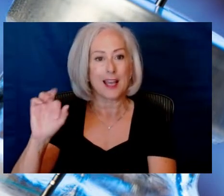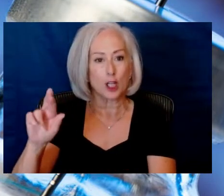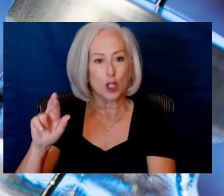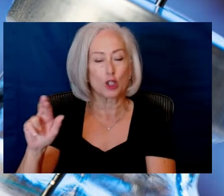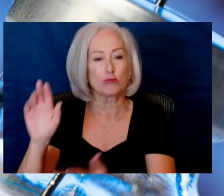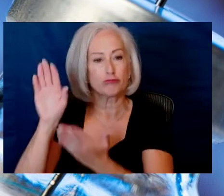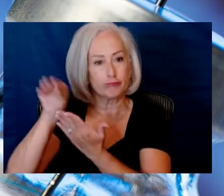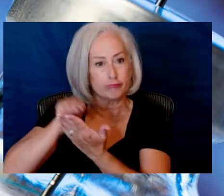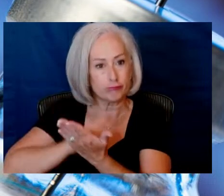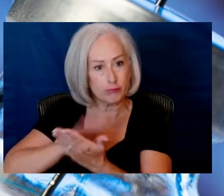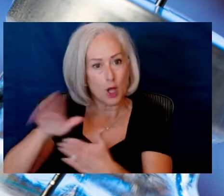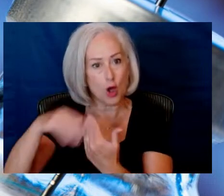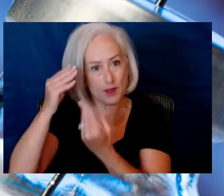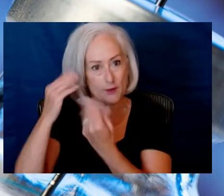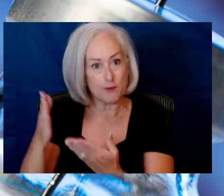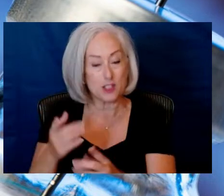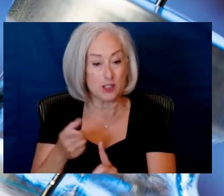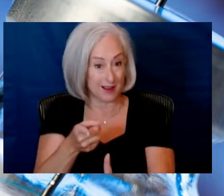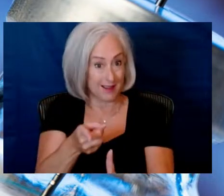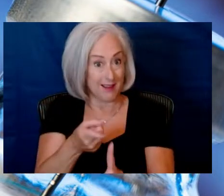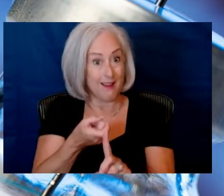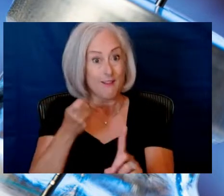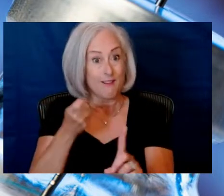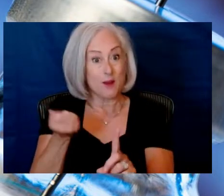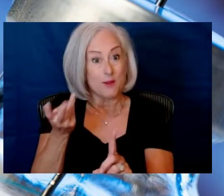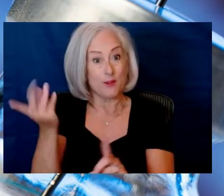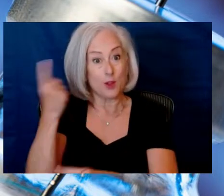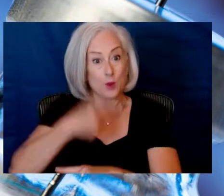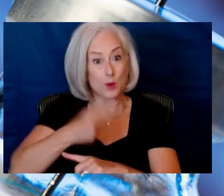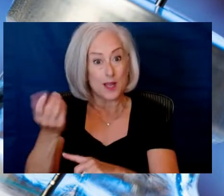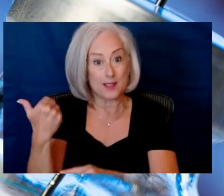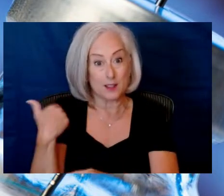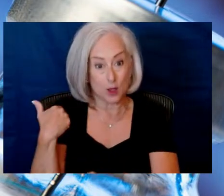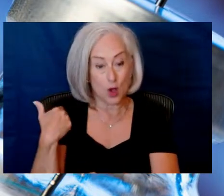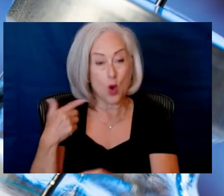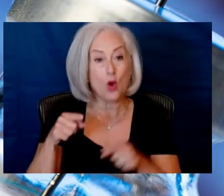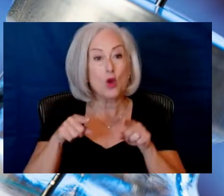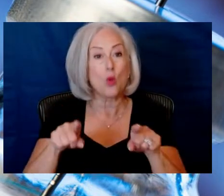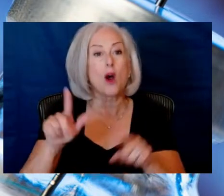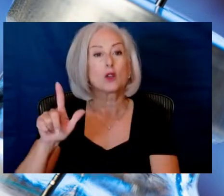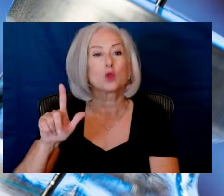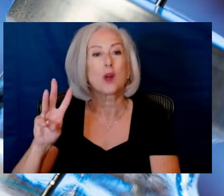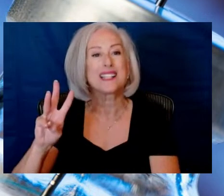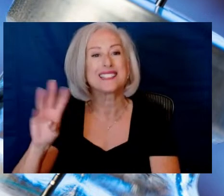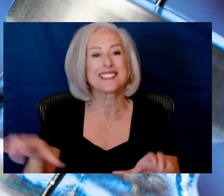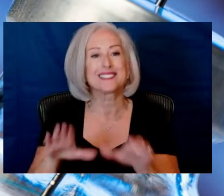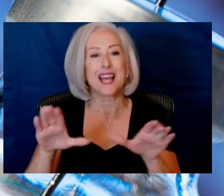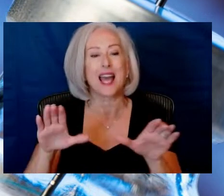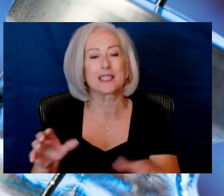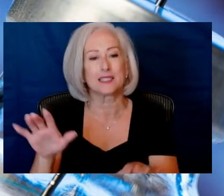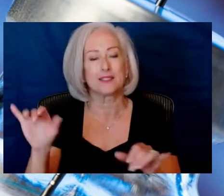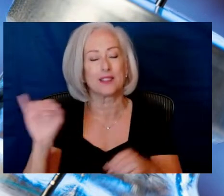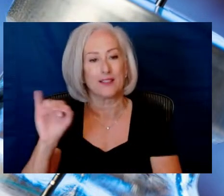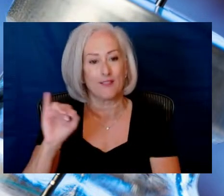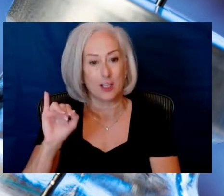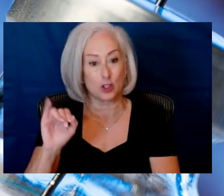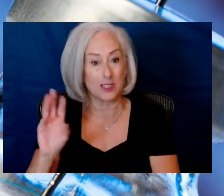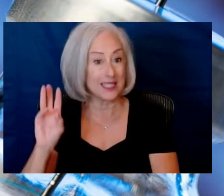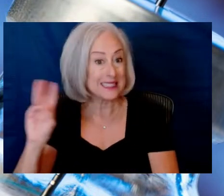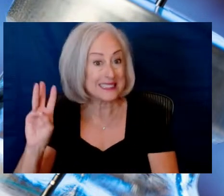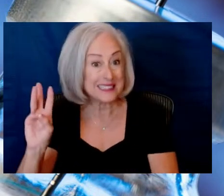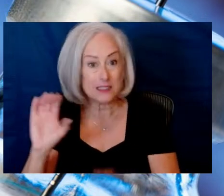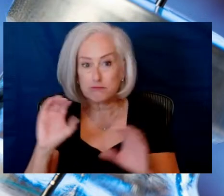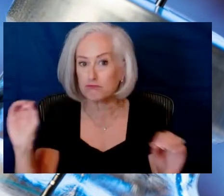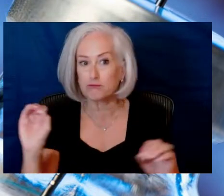couple days ago. So this was when we had 26 active infections. But if you can see here, 6 had no record of vaccine